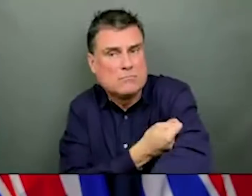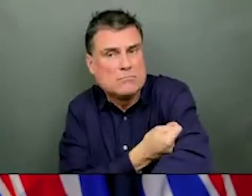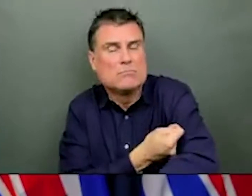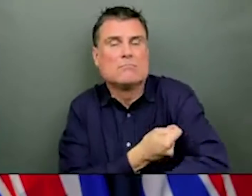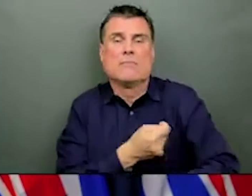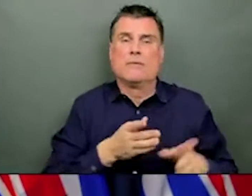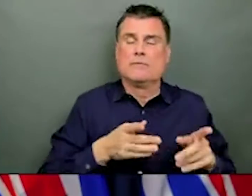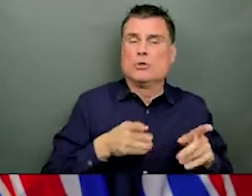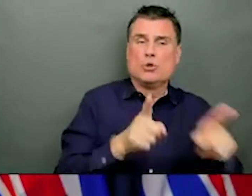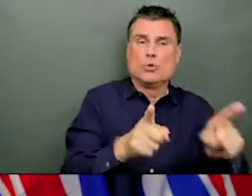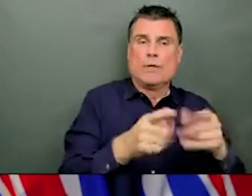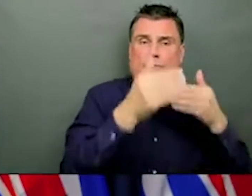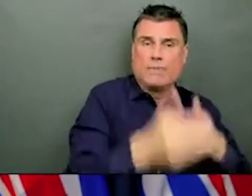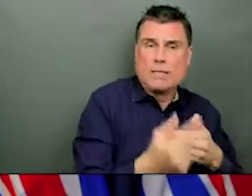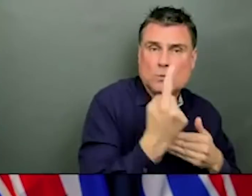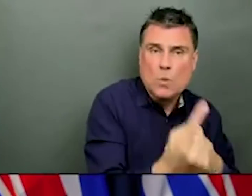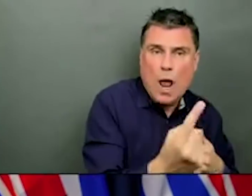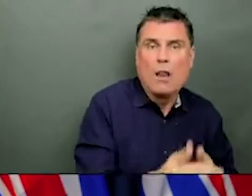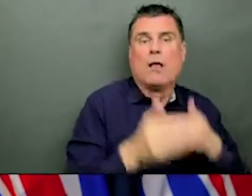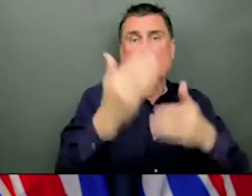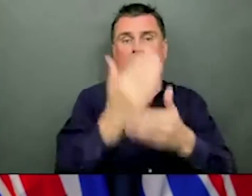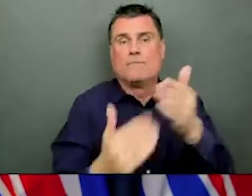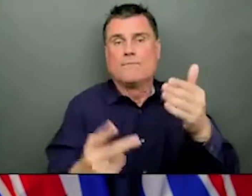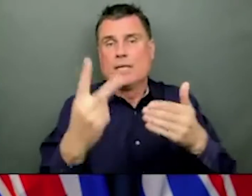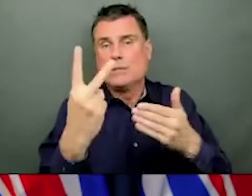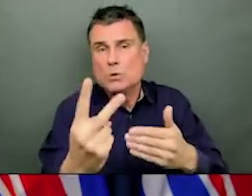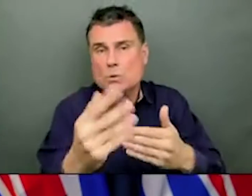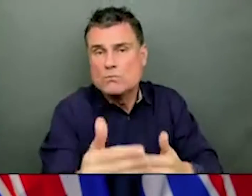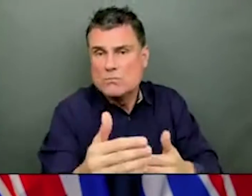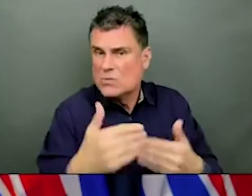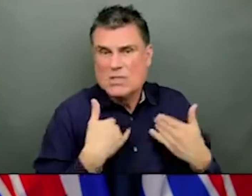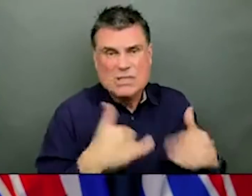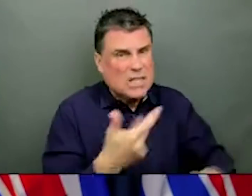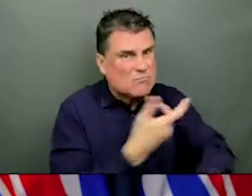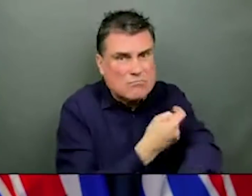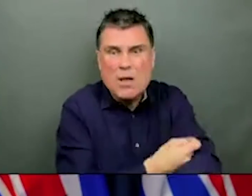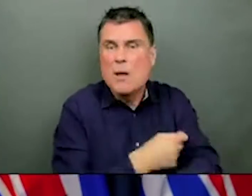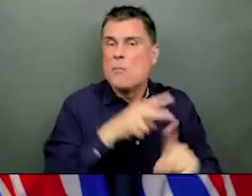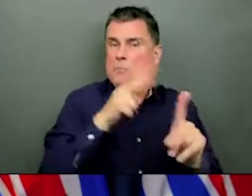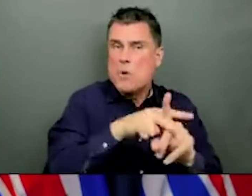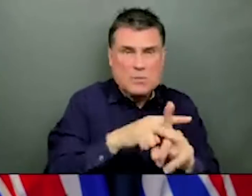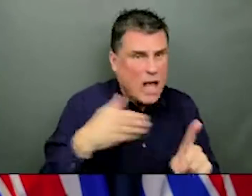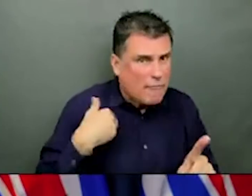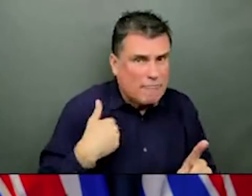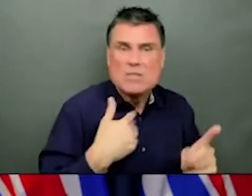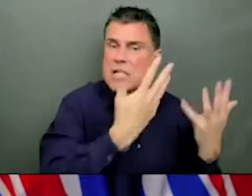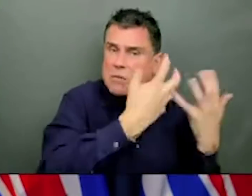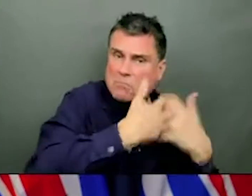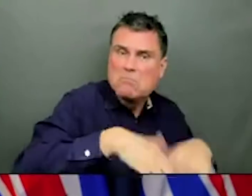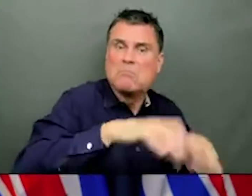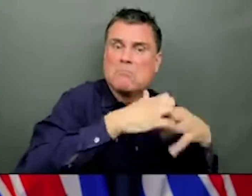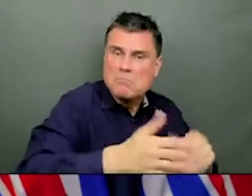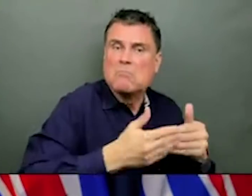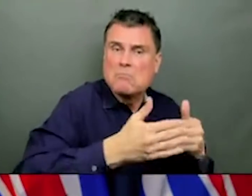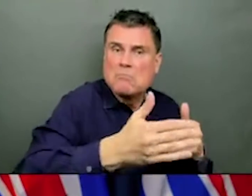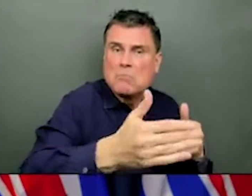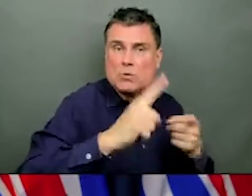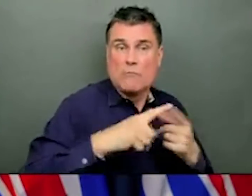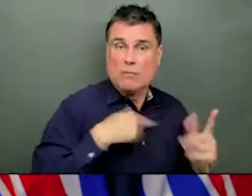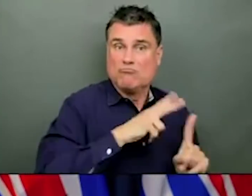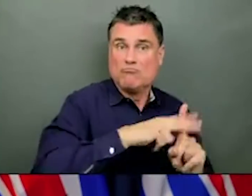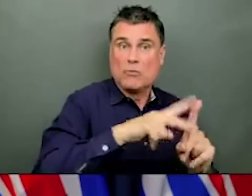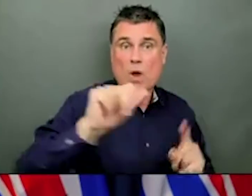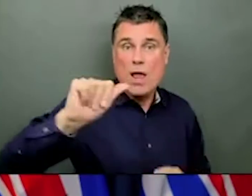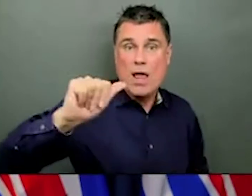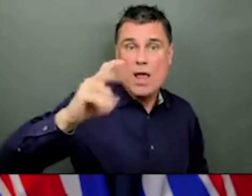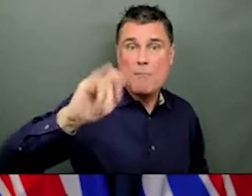April when we move to Phase 3. We're dealing this week with those 90 years of age and older. We